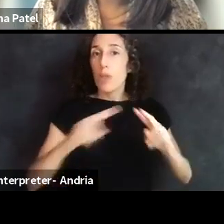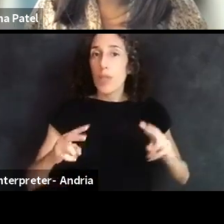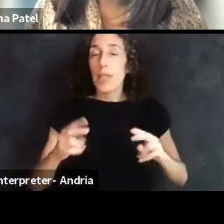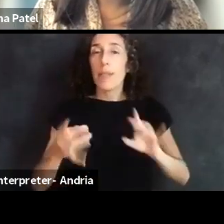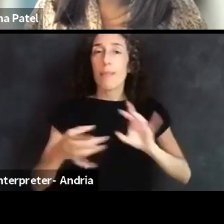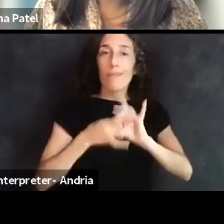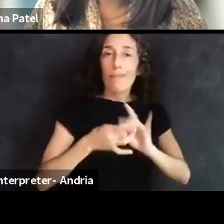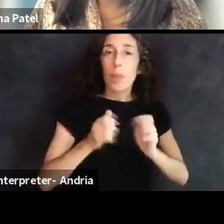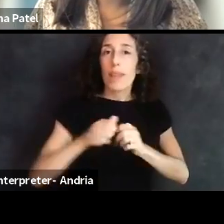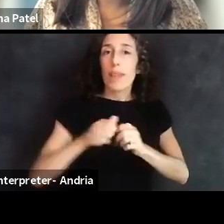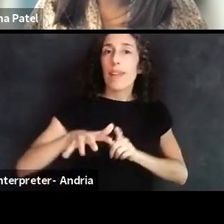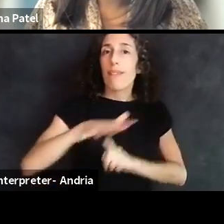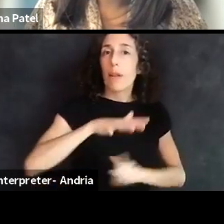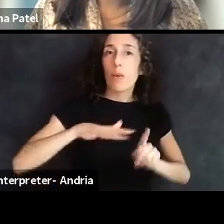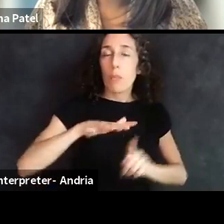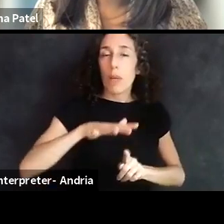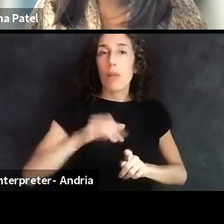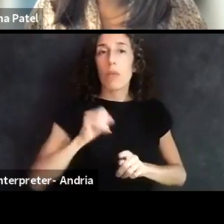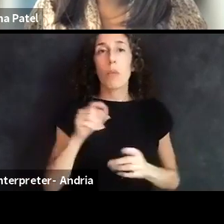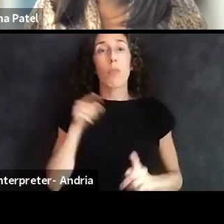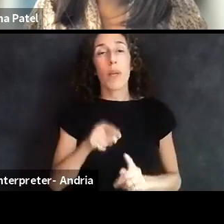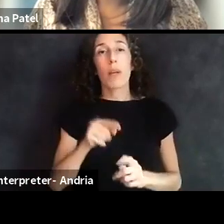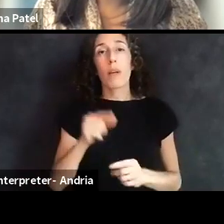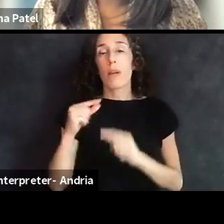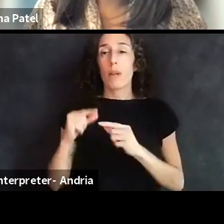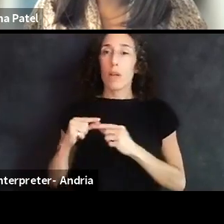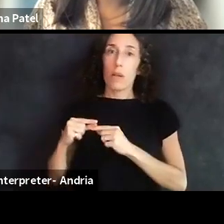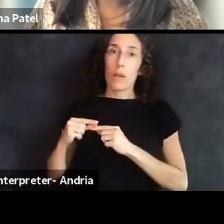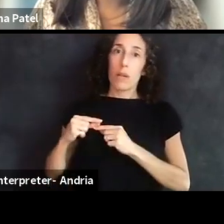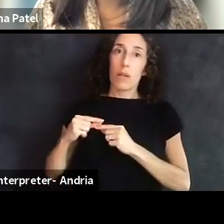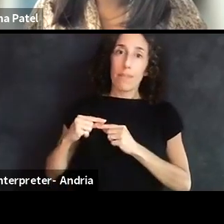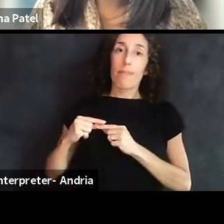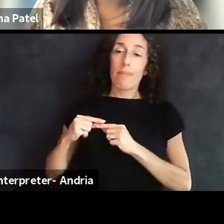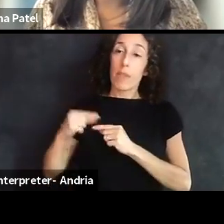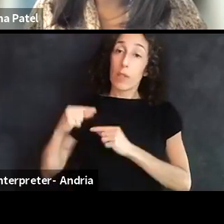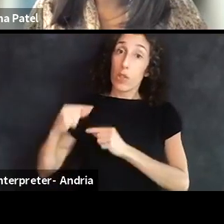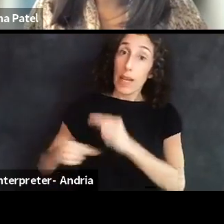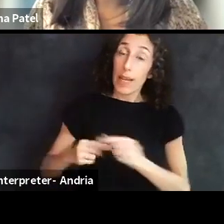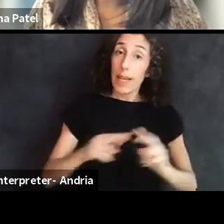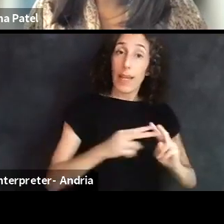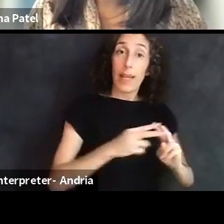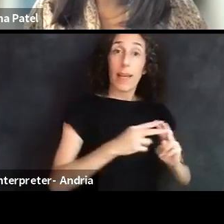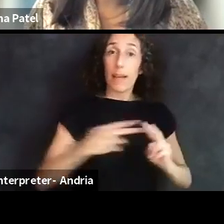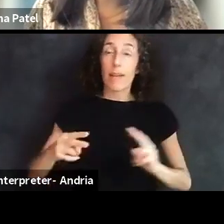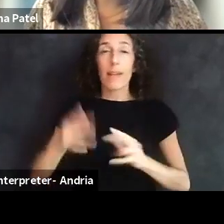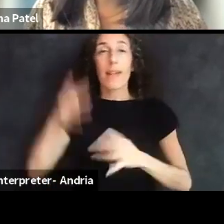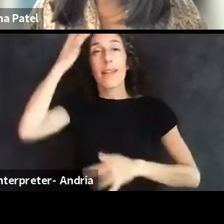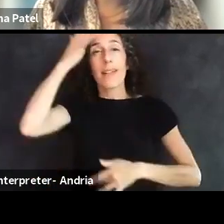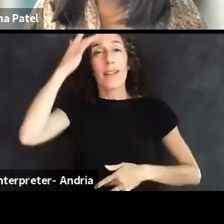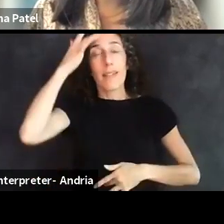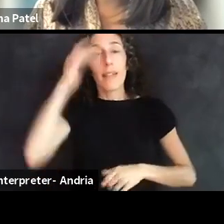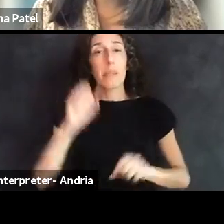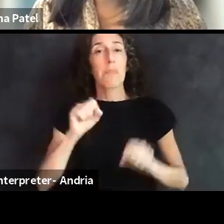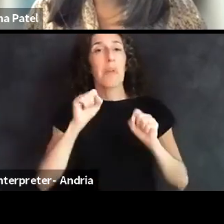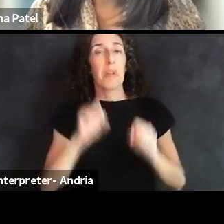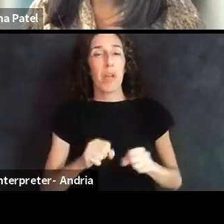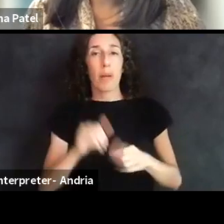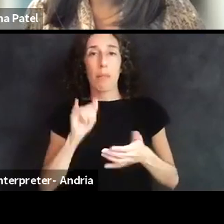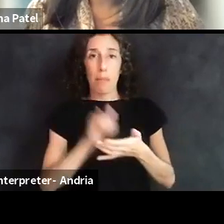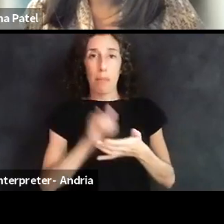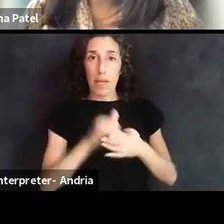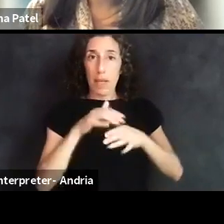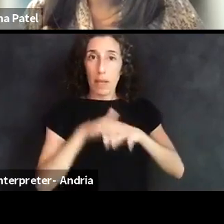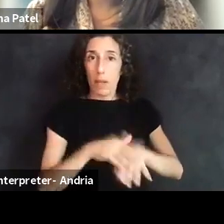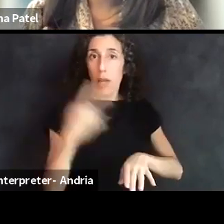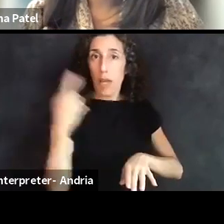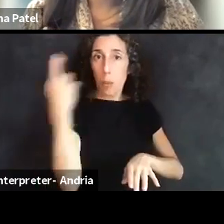how people should think about genetics underlying disease, and including OCD, which is maybe one day there'll